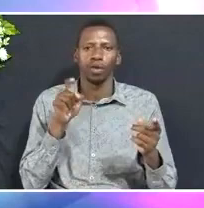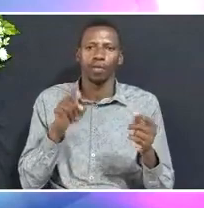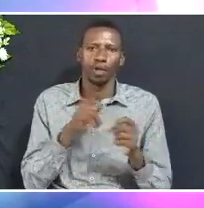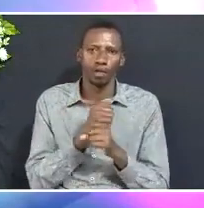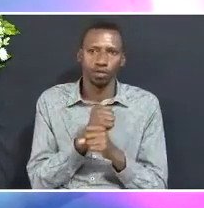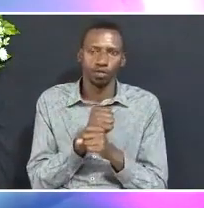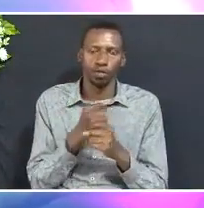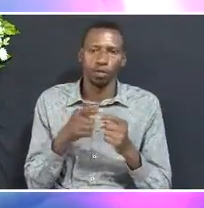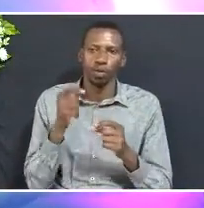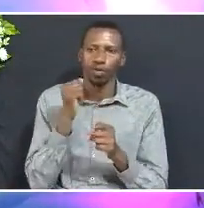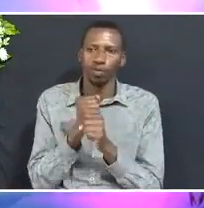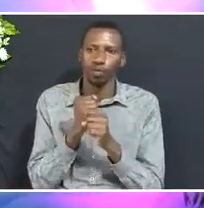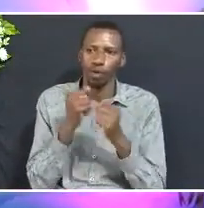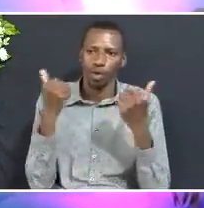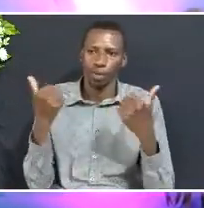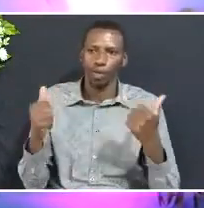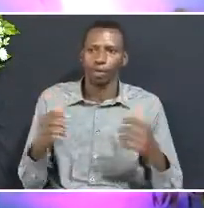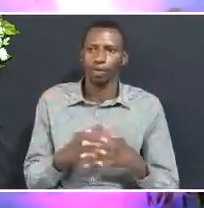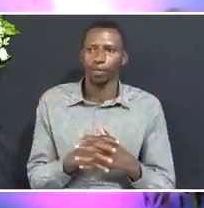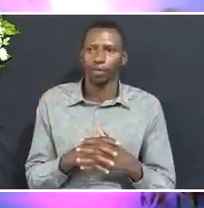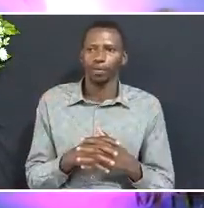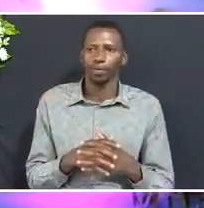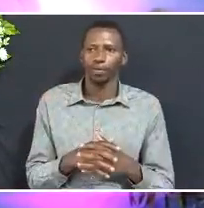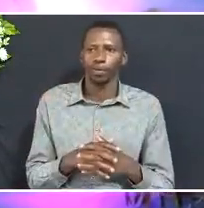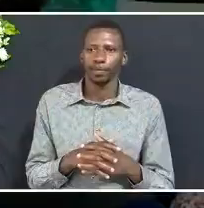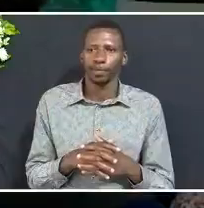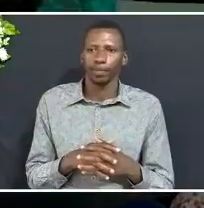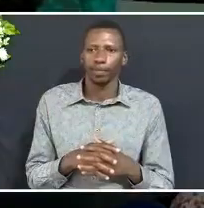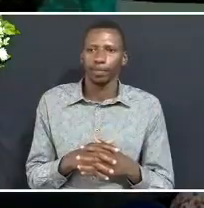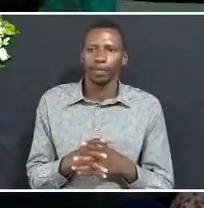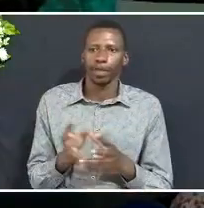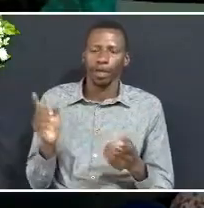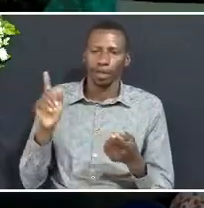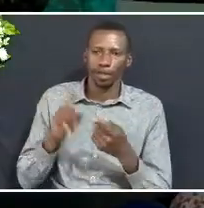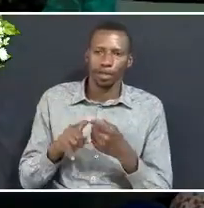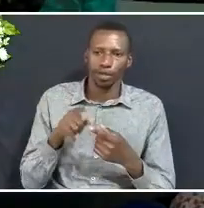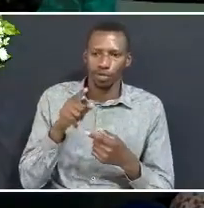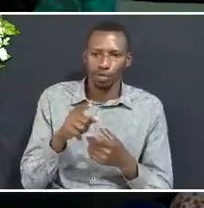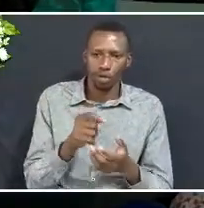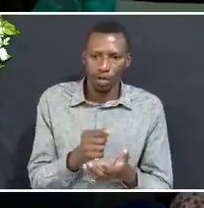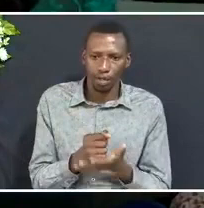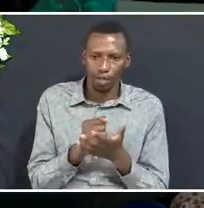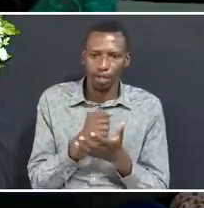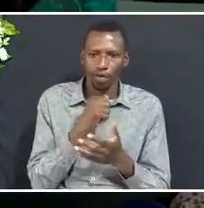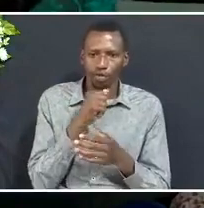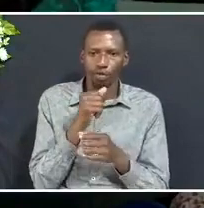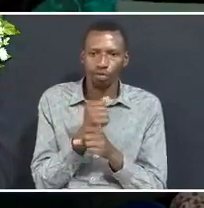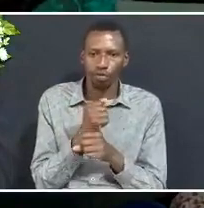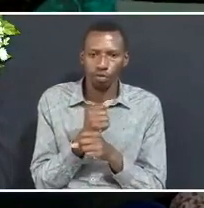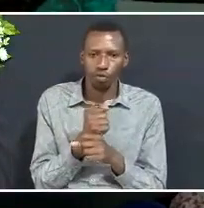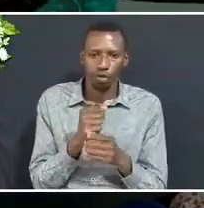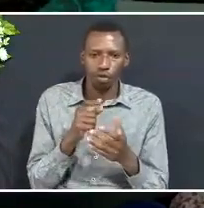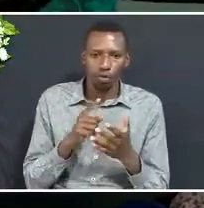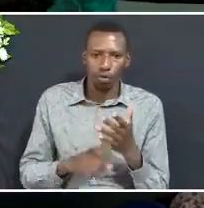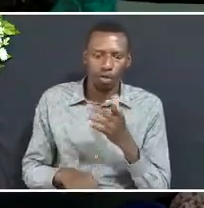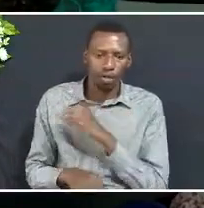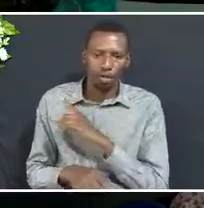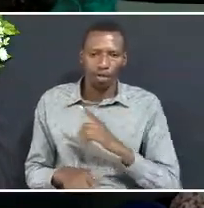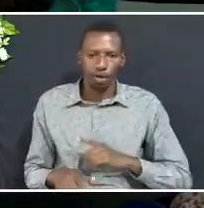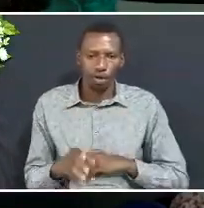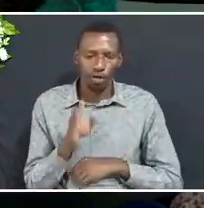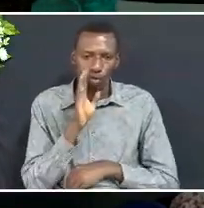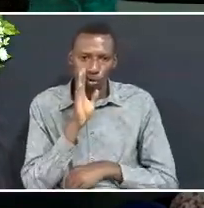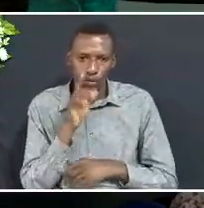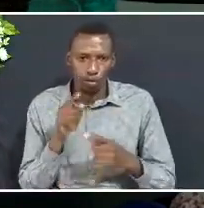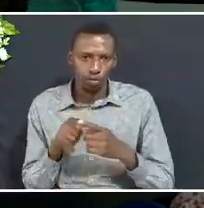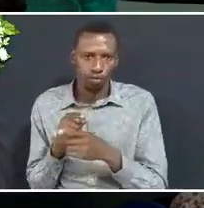that you have not done? And if you are persistent in not doing what the Lord must have whispered to